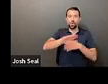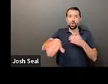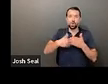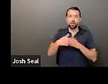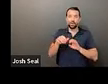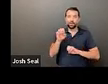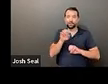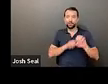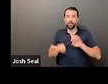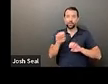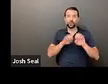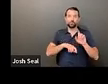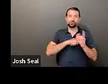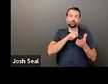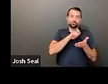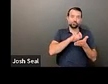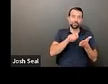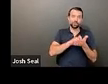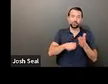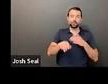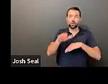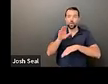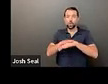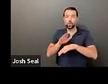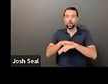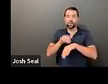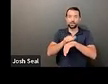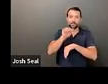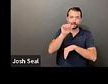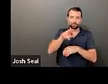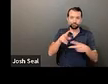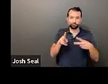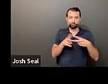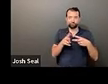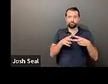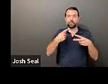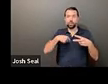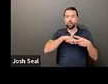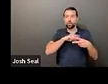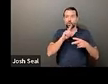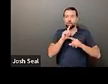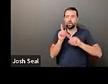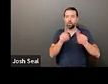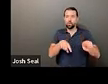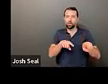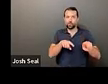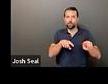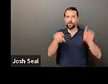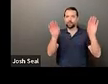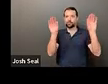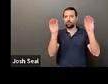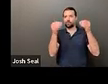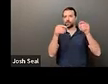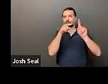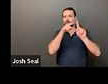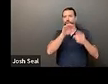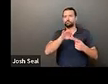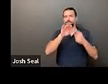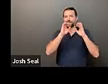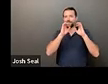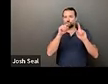notice, and then like I mentioned, we report that to the Office of Special Ed Programs. We report that to OSAP, okay?